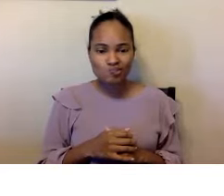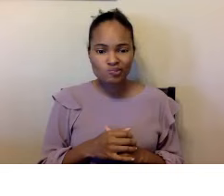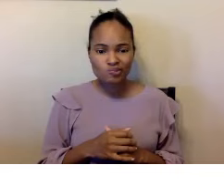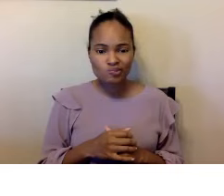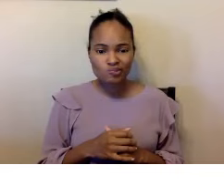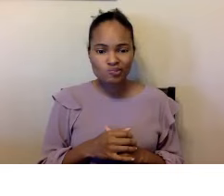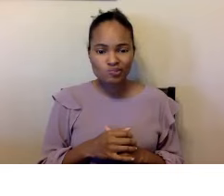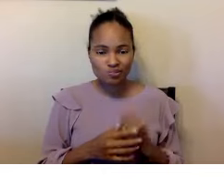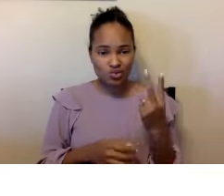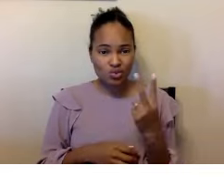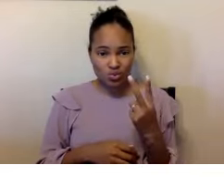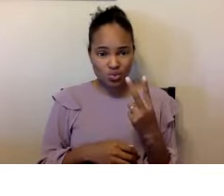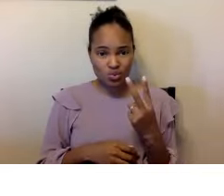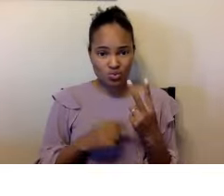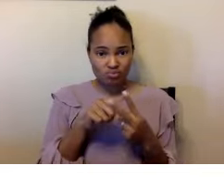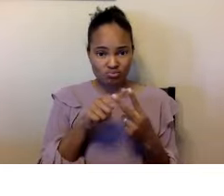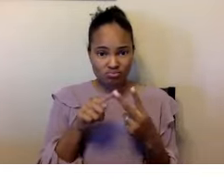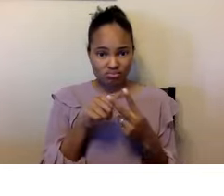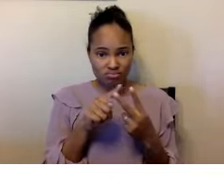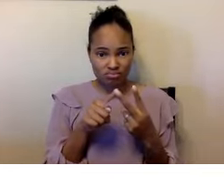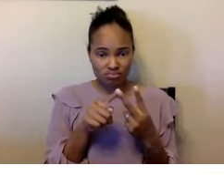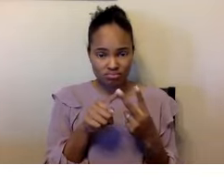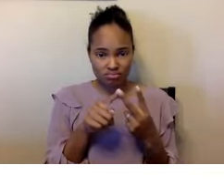Two ways, in my opinion,